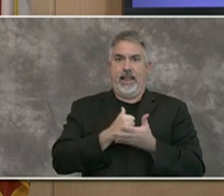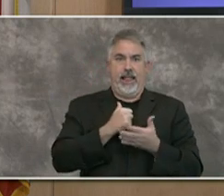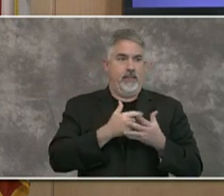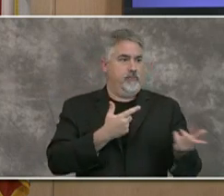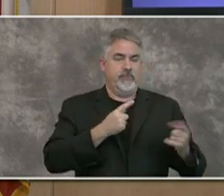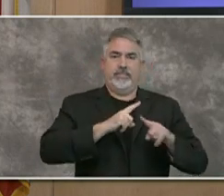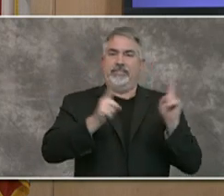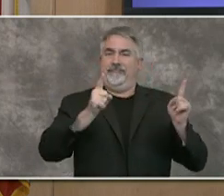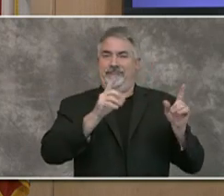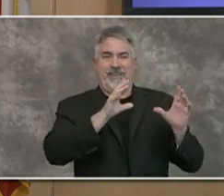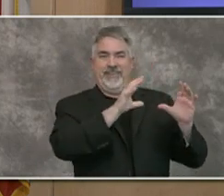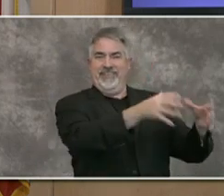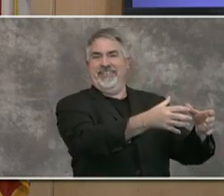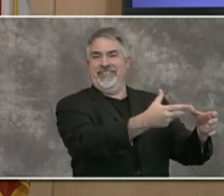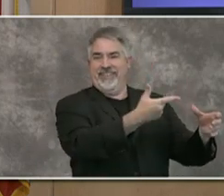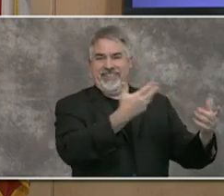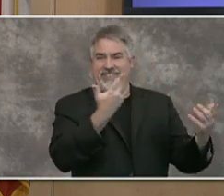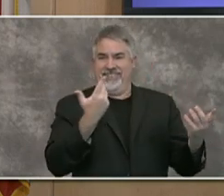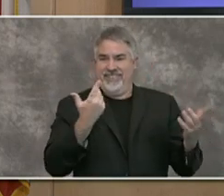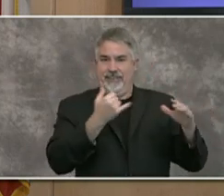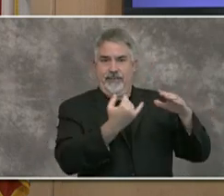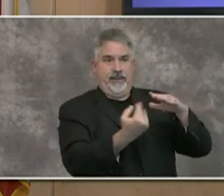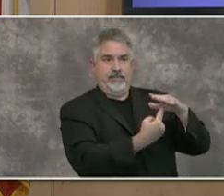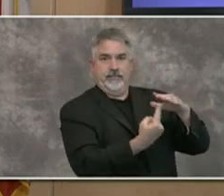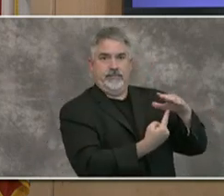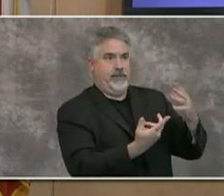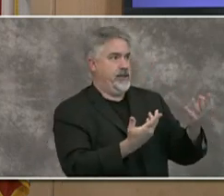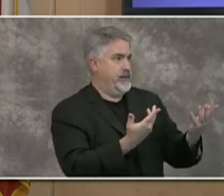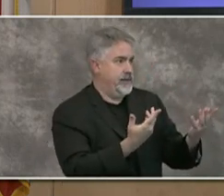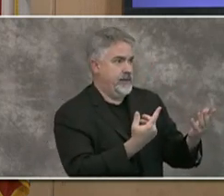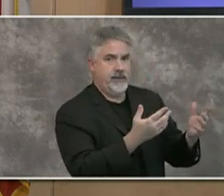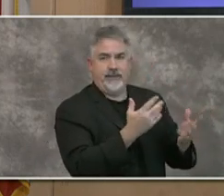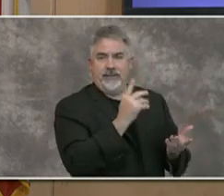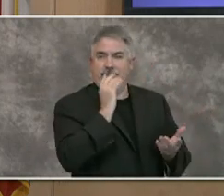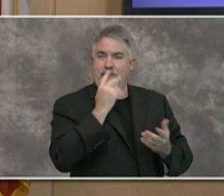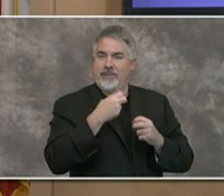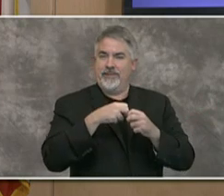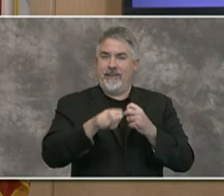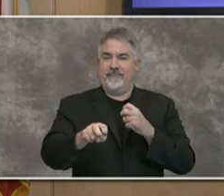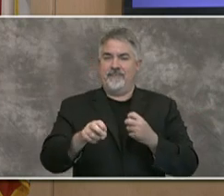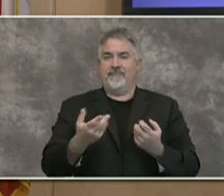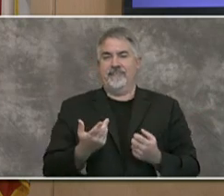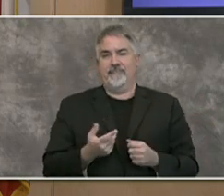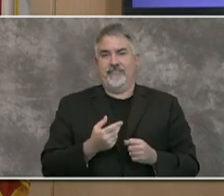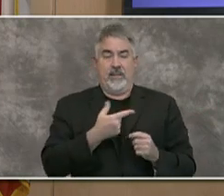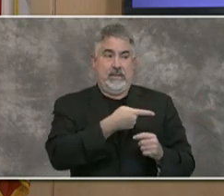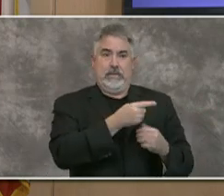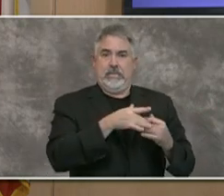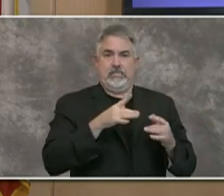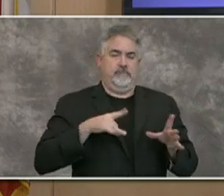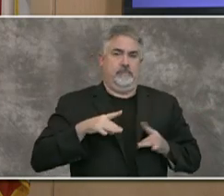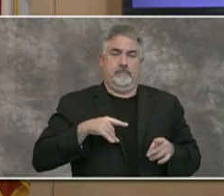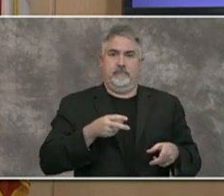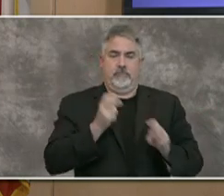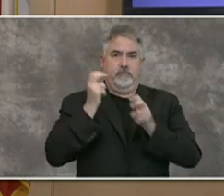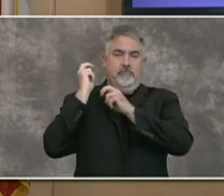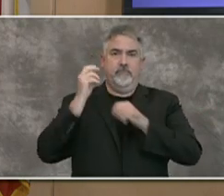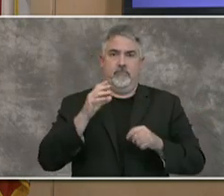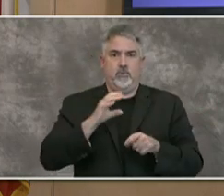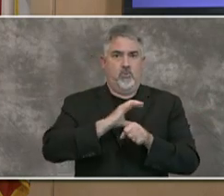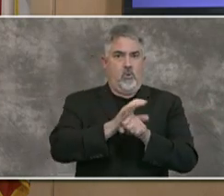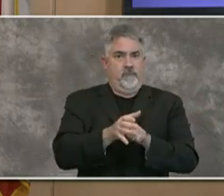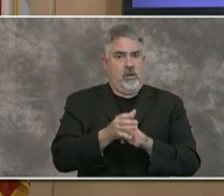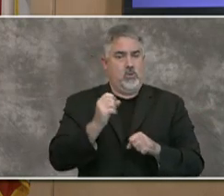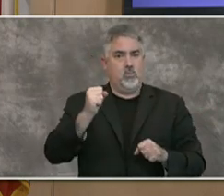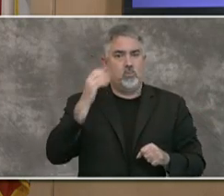of quarantine. They were asked to do it earlier. There also is more danger to our senior citizens in the dangers surrounding coronavirus, and that